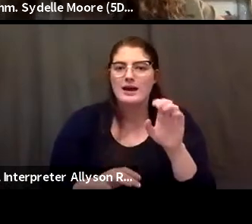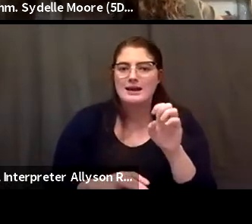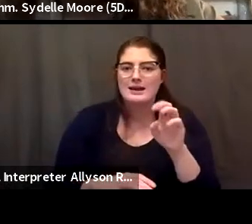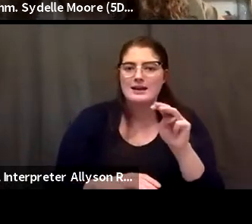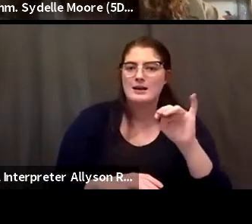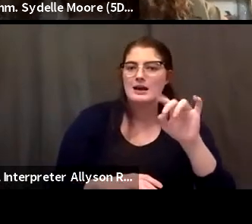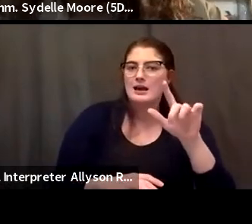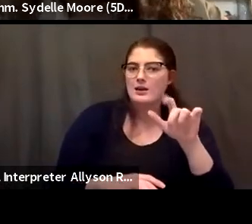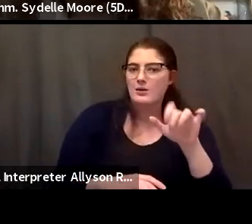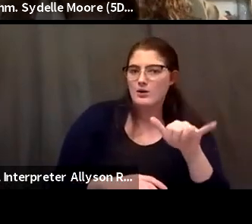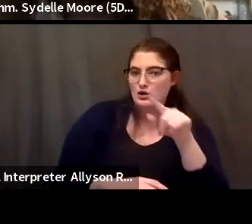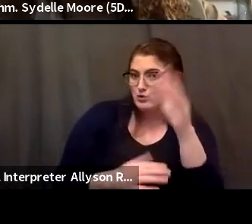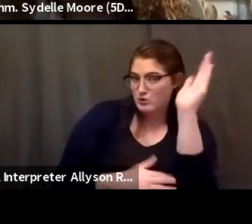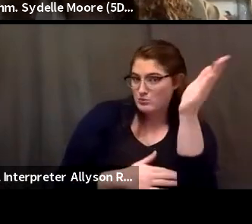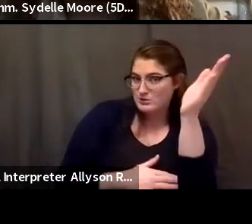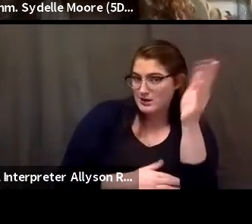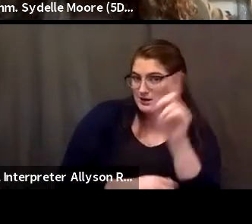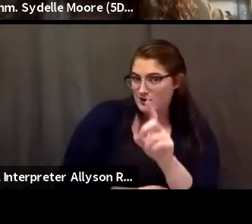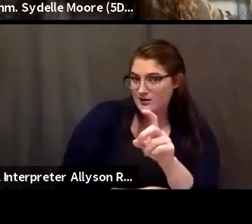presenting?